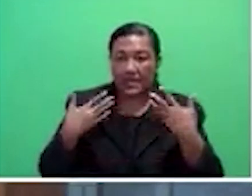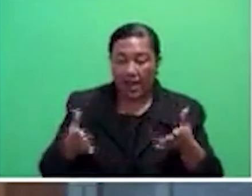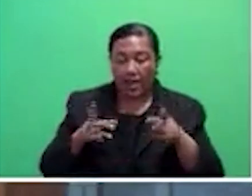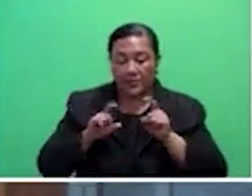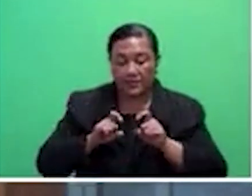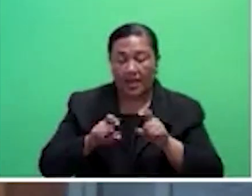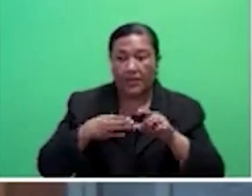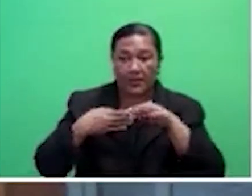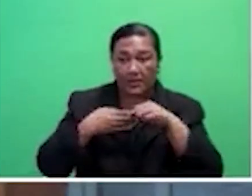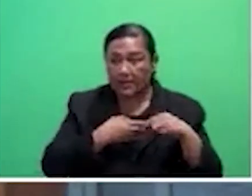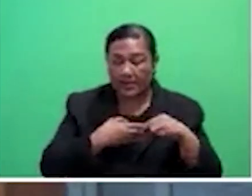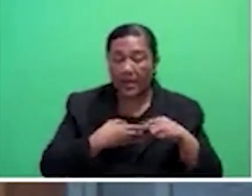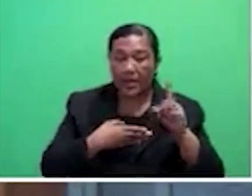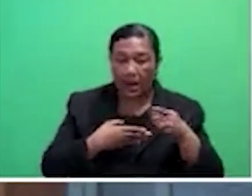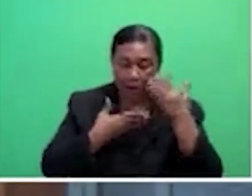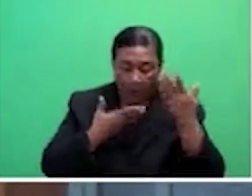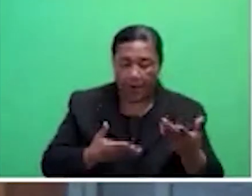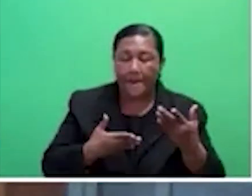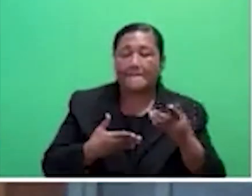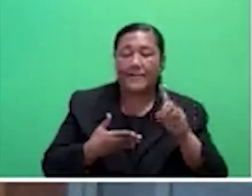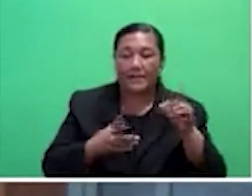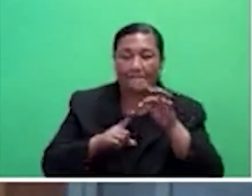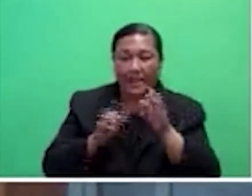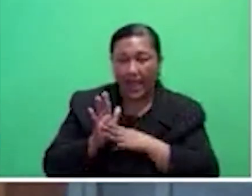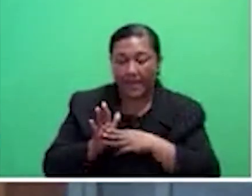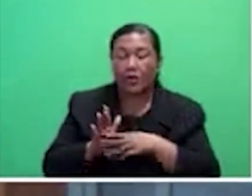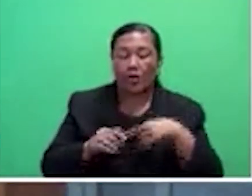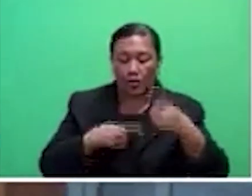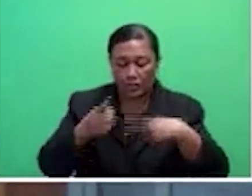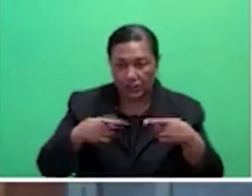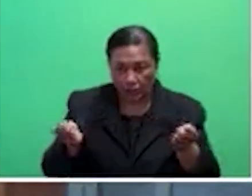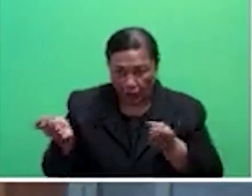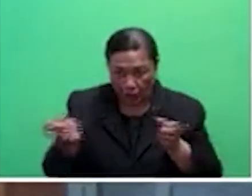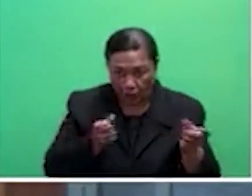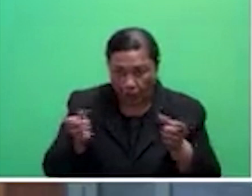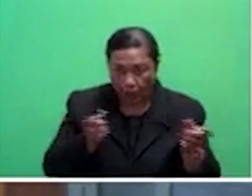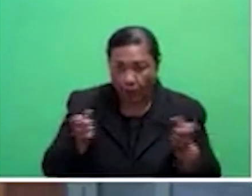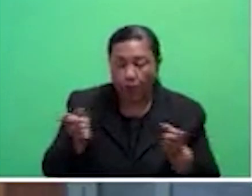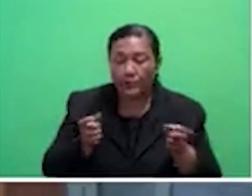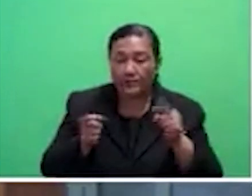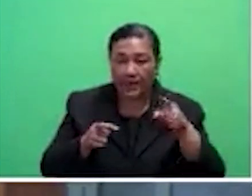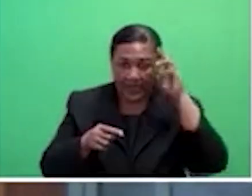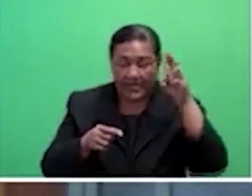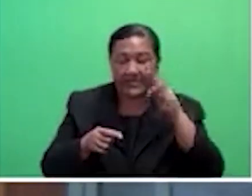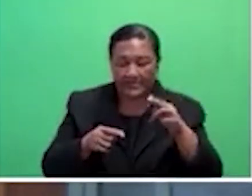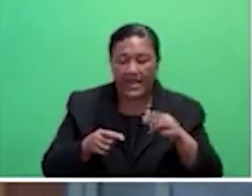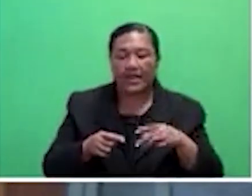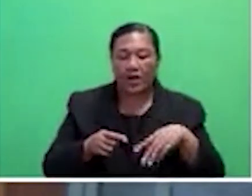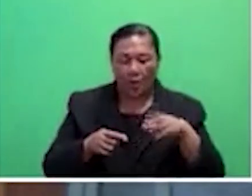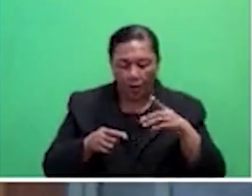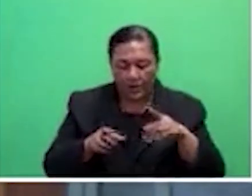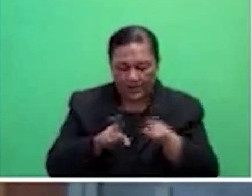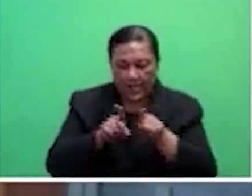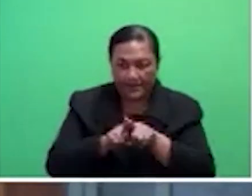Commander and our Honourable Prime Minister who are committed to steering the nation forward from its painful past. I want to invite all